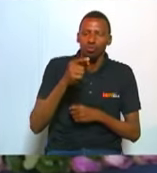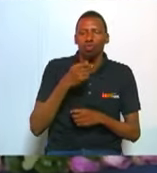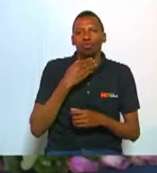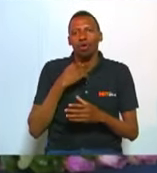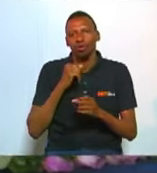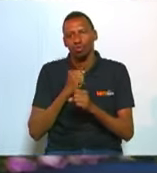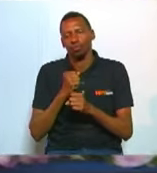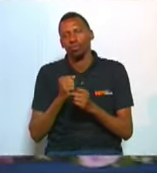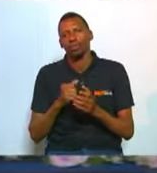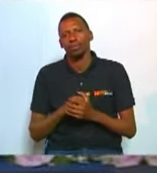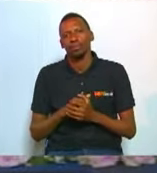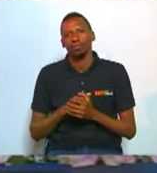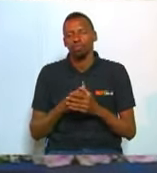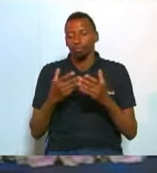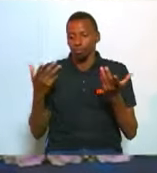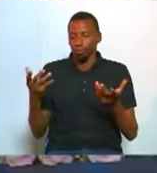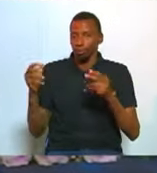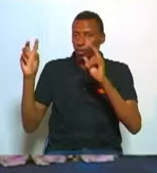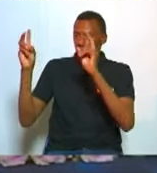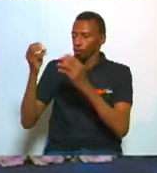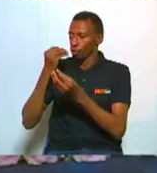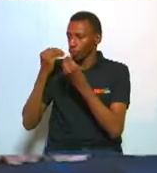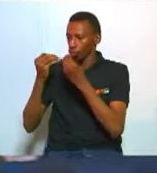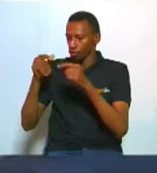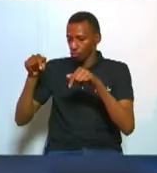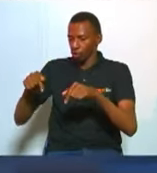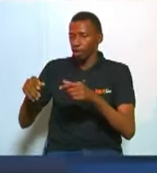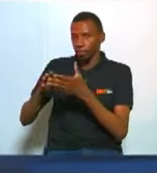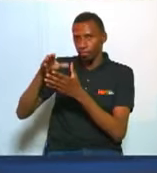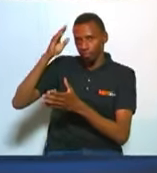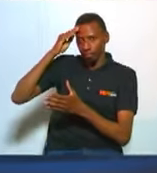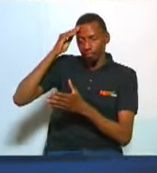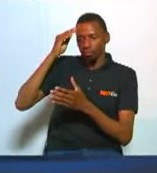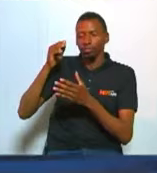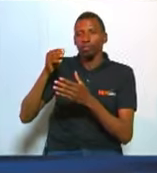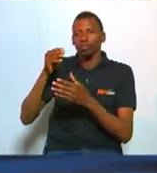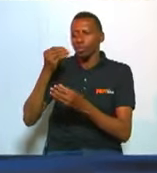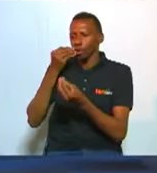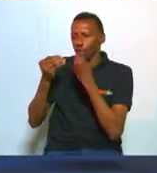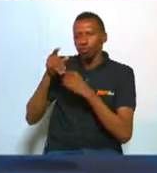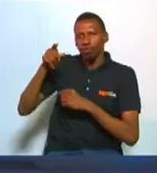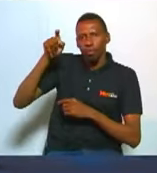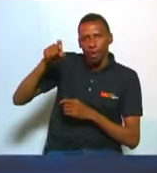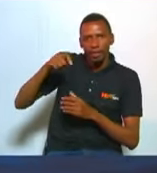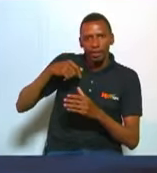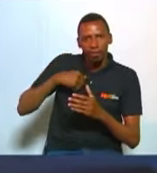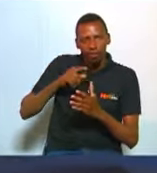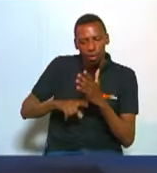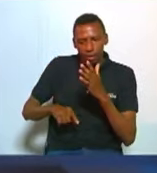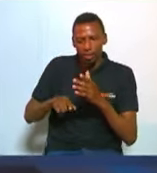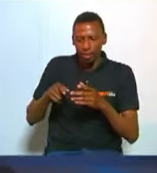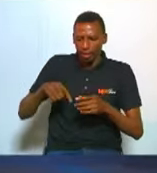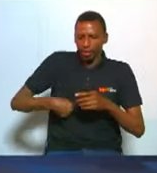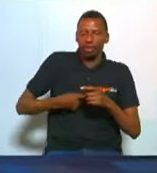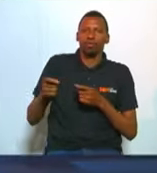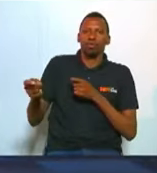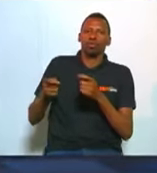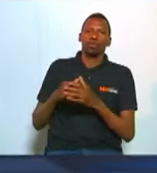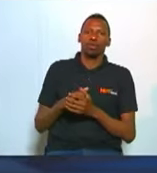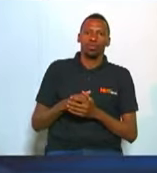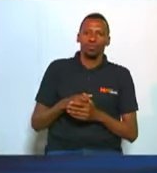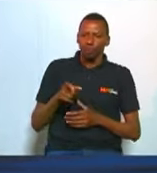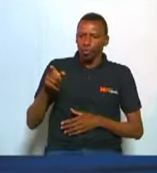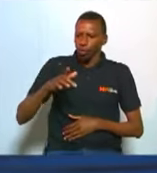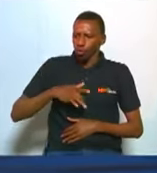to food, Dr. Chidi was teaching us here, when it comes to food, you have to have your own self-control. You feel